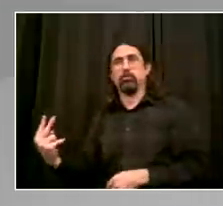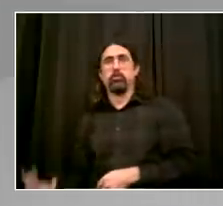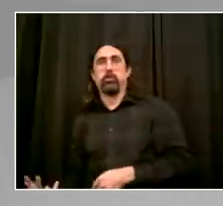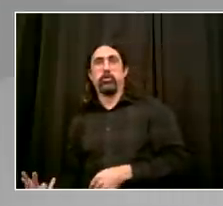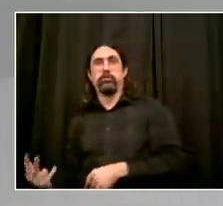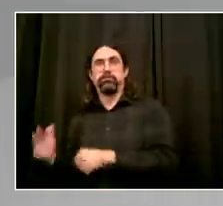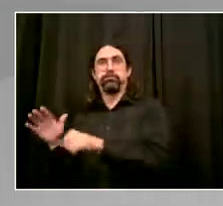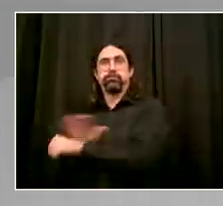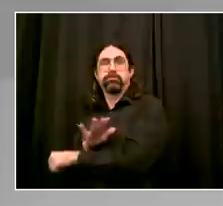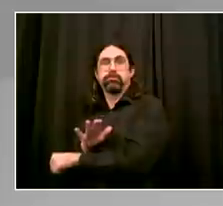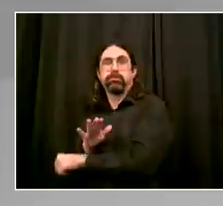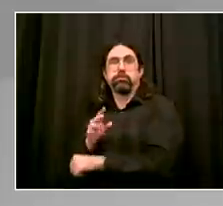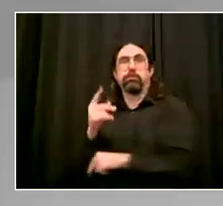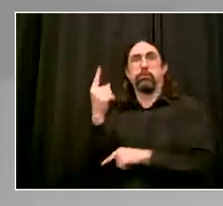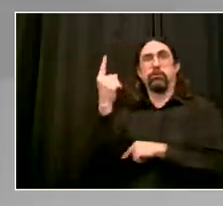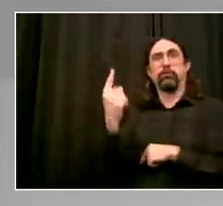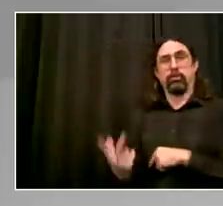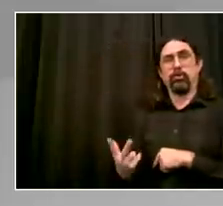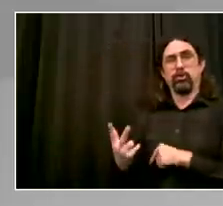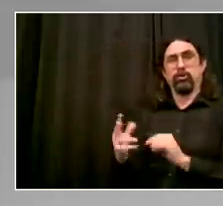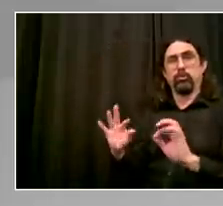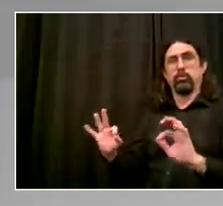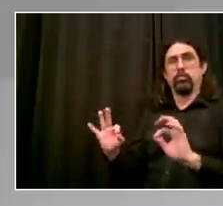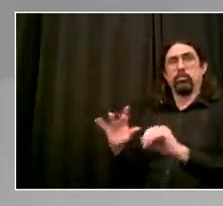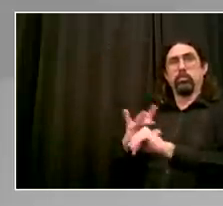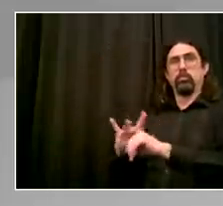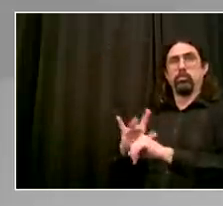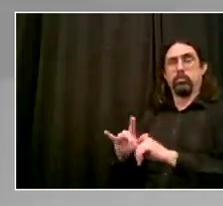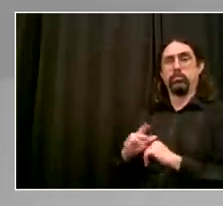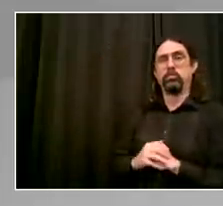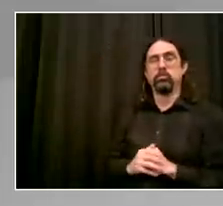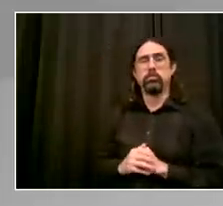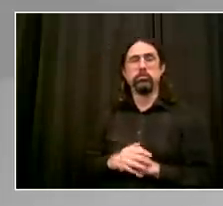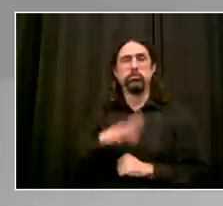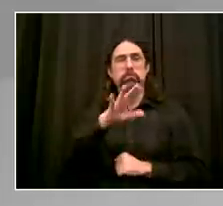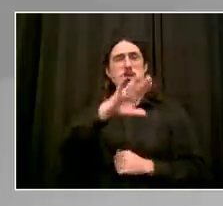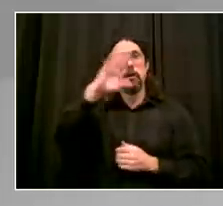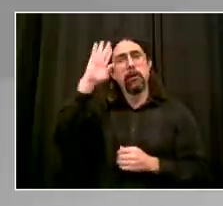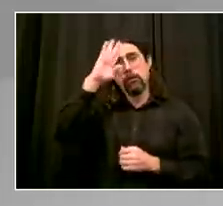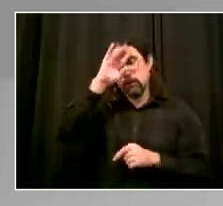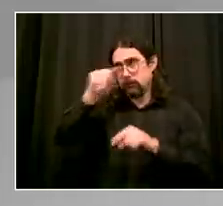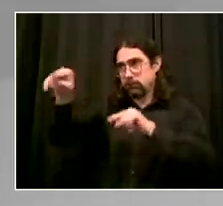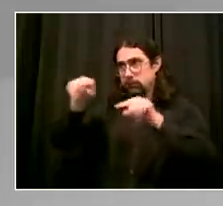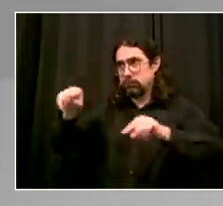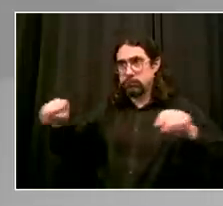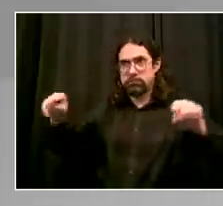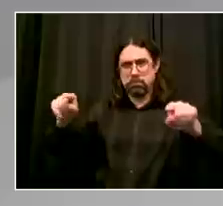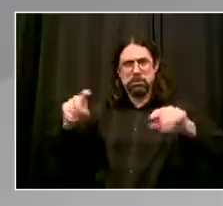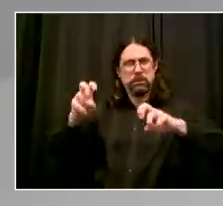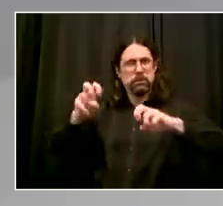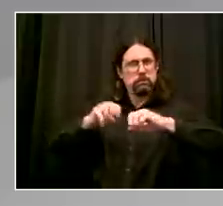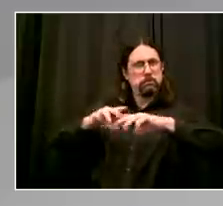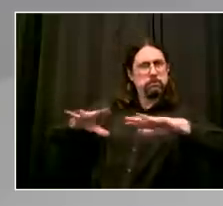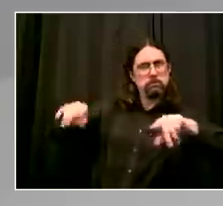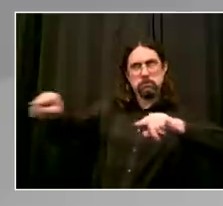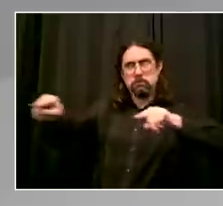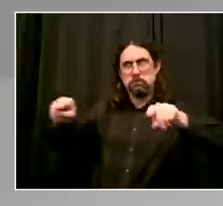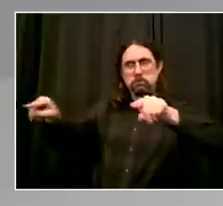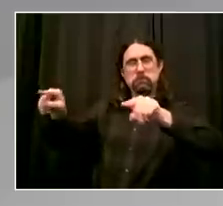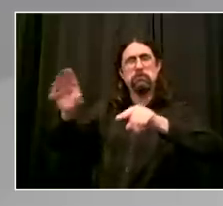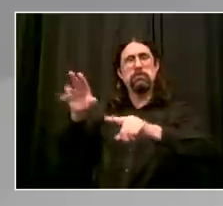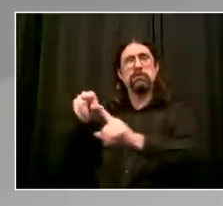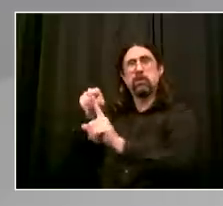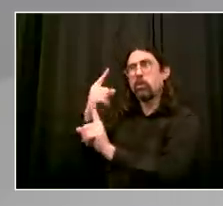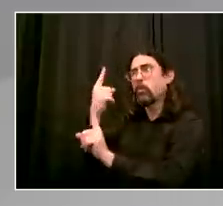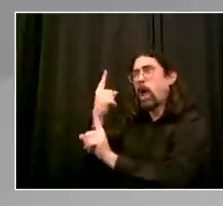through the Greater New York Association, and all of the hospitals are right now prepared to take more patients if we